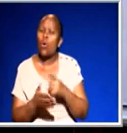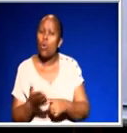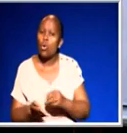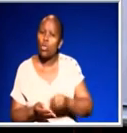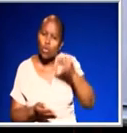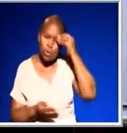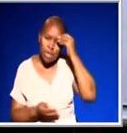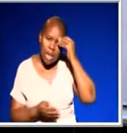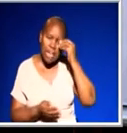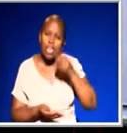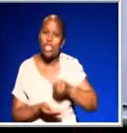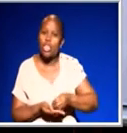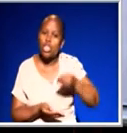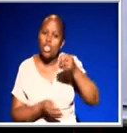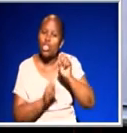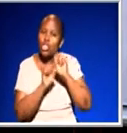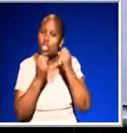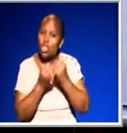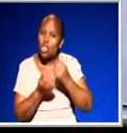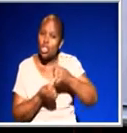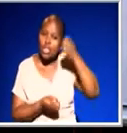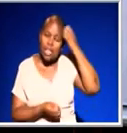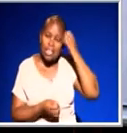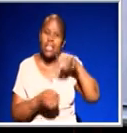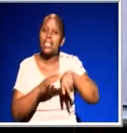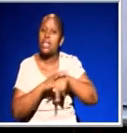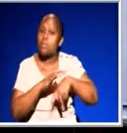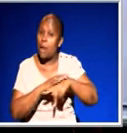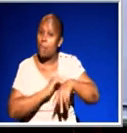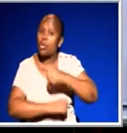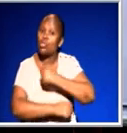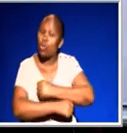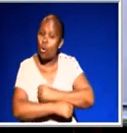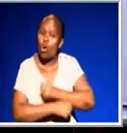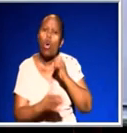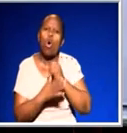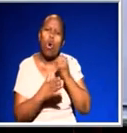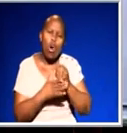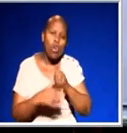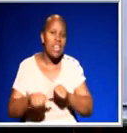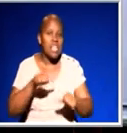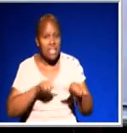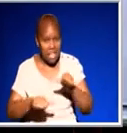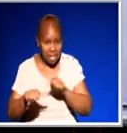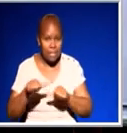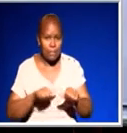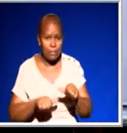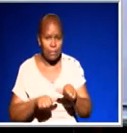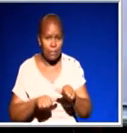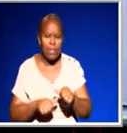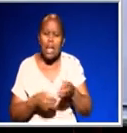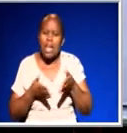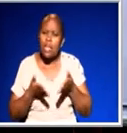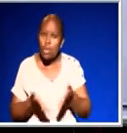in social studies in primary school or in science. In our